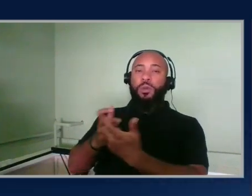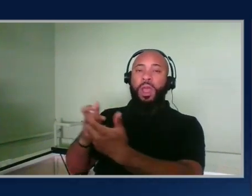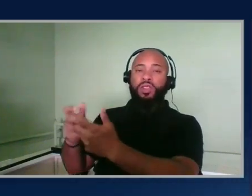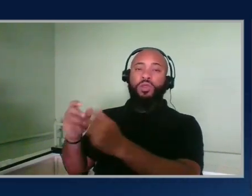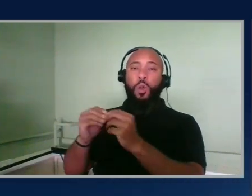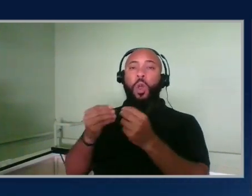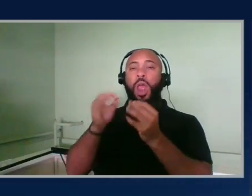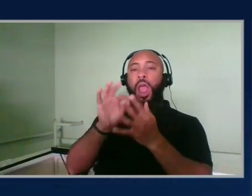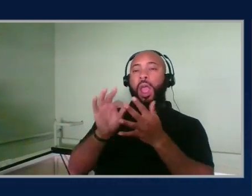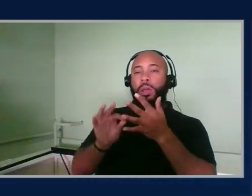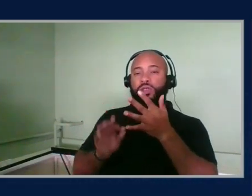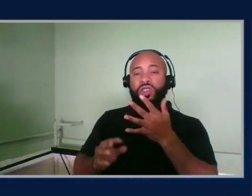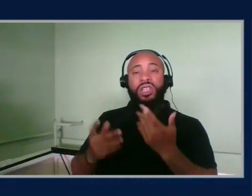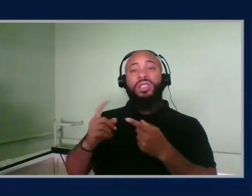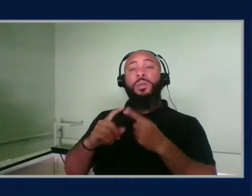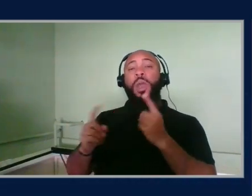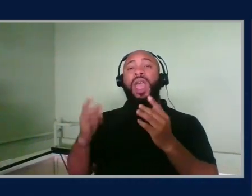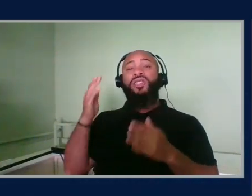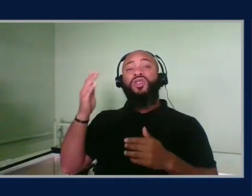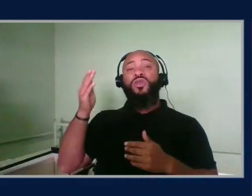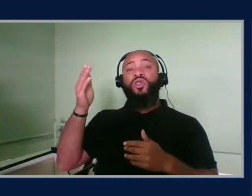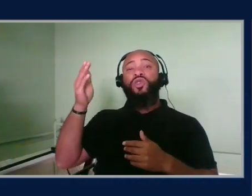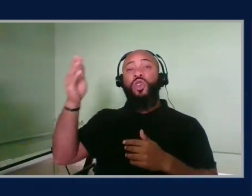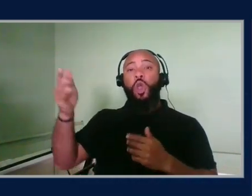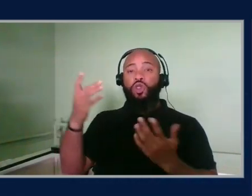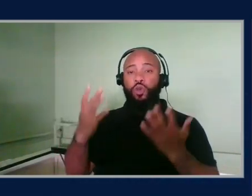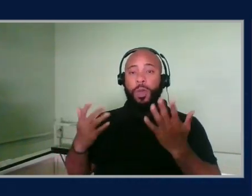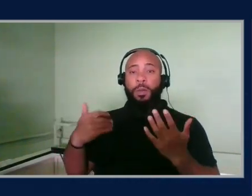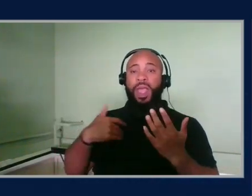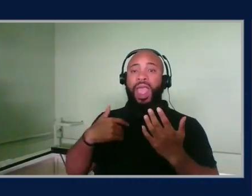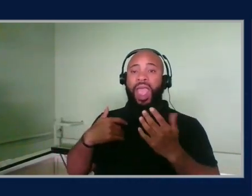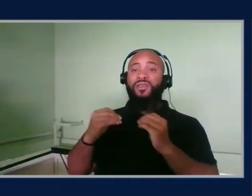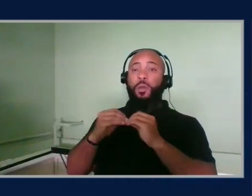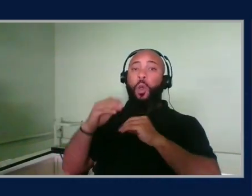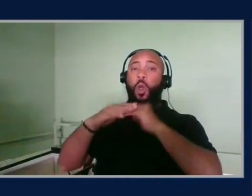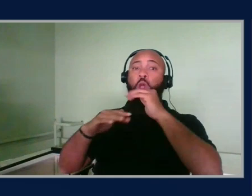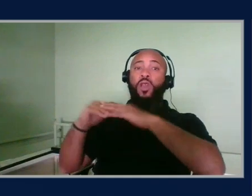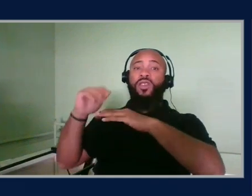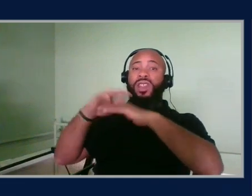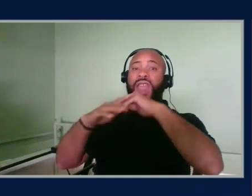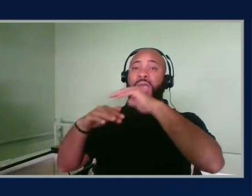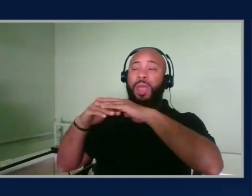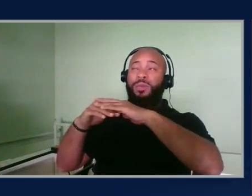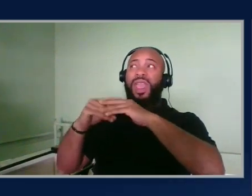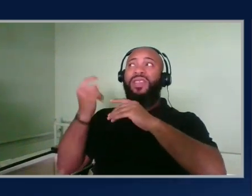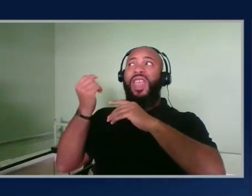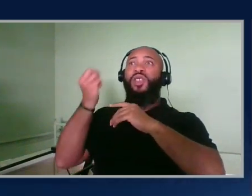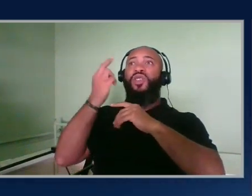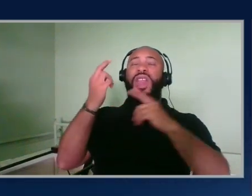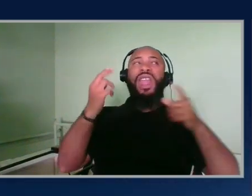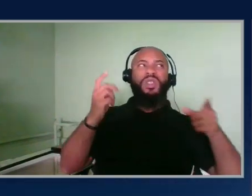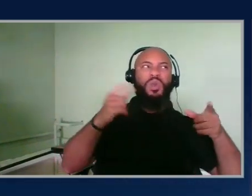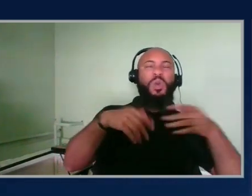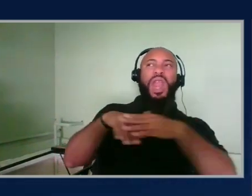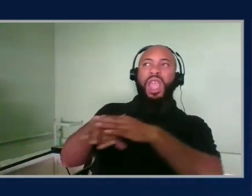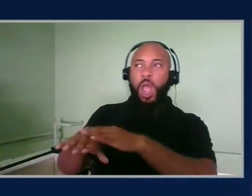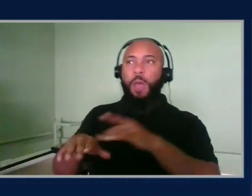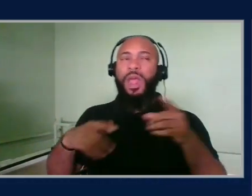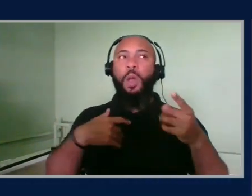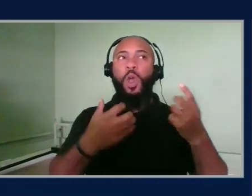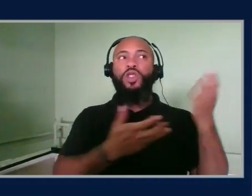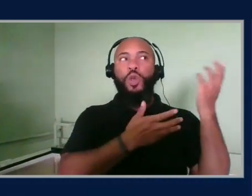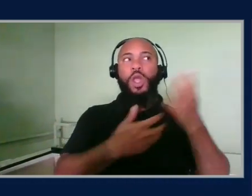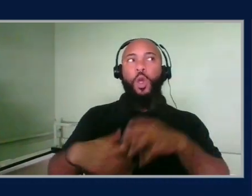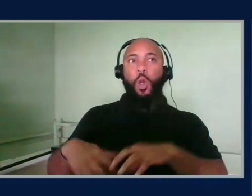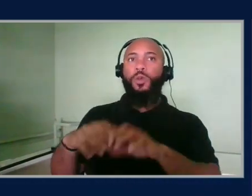stack, but you may also start looking at, well, I'm trying to bring in a lot from my legacy environment on premises. I'm using a lot of open source tools, a lot